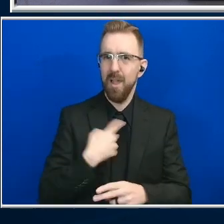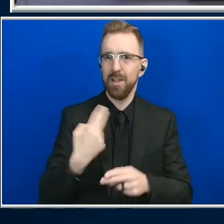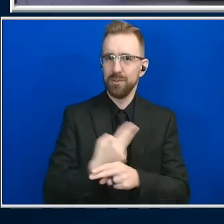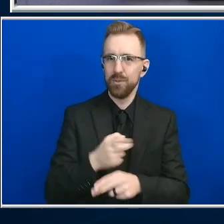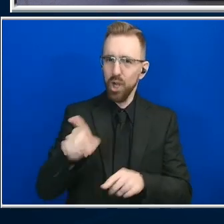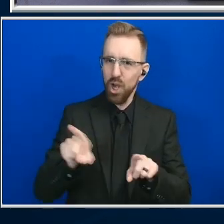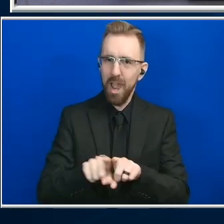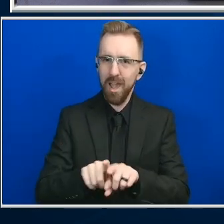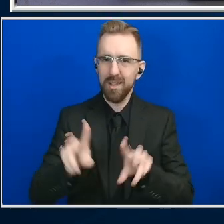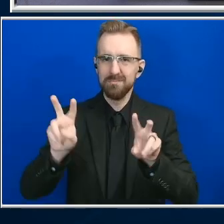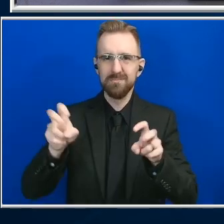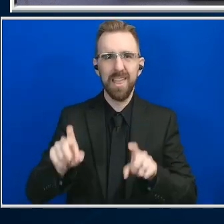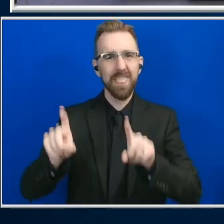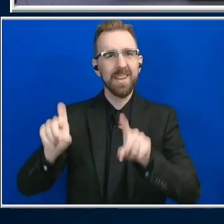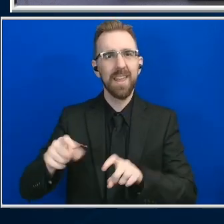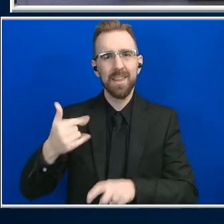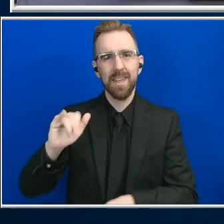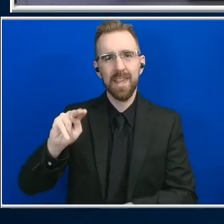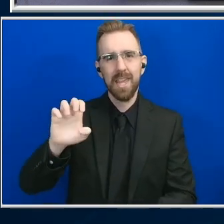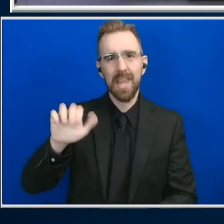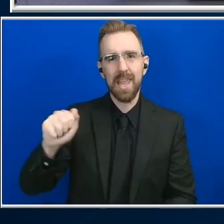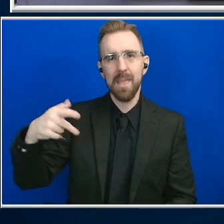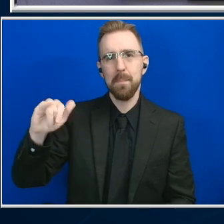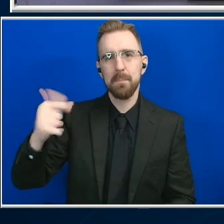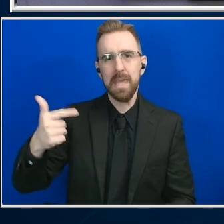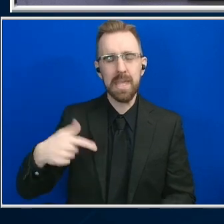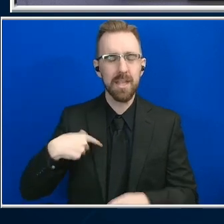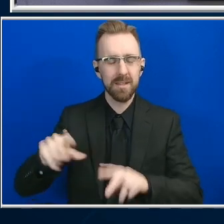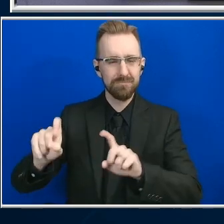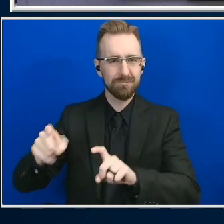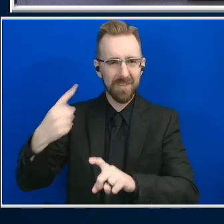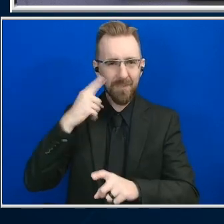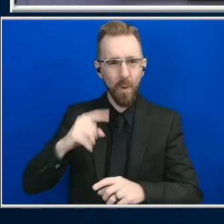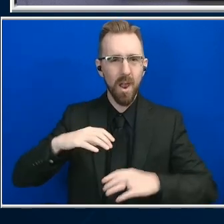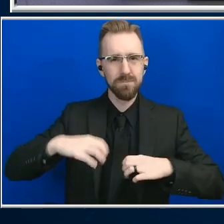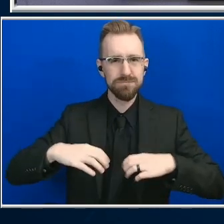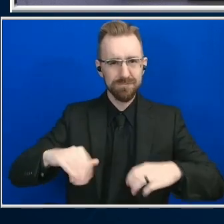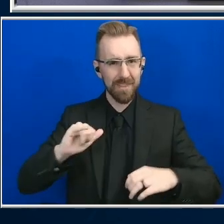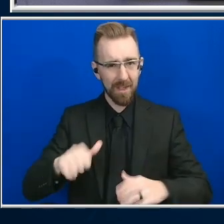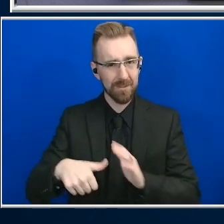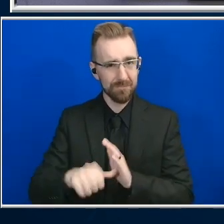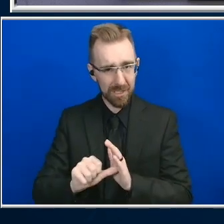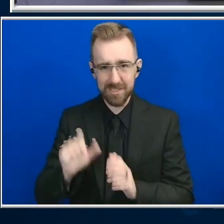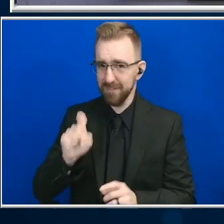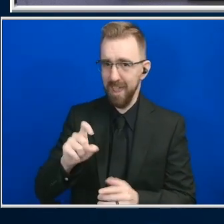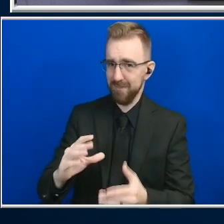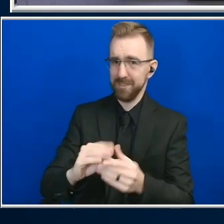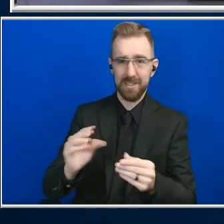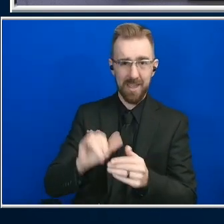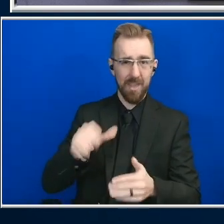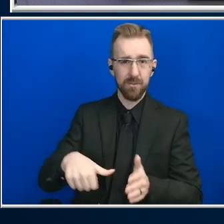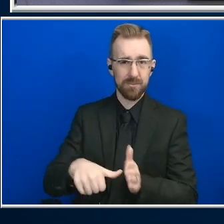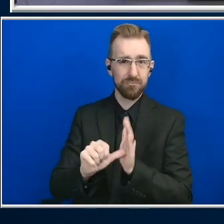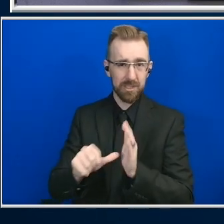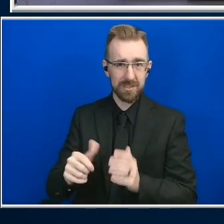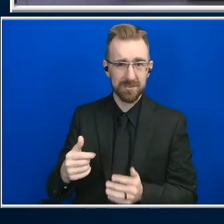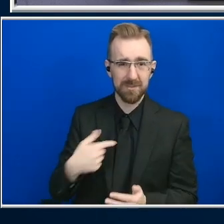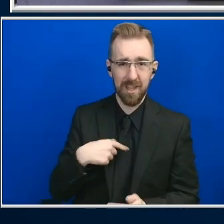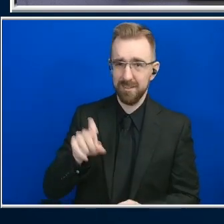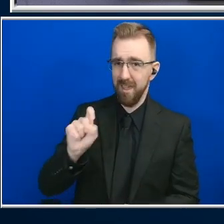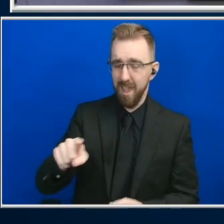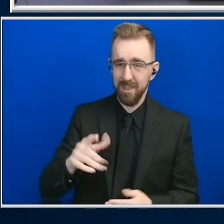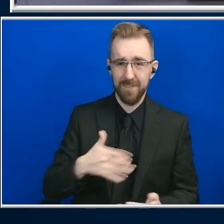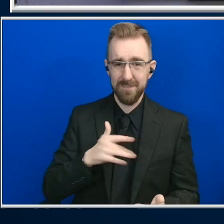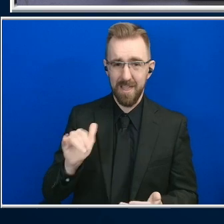subject for the counter pulsation device. That was pretty impressive. I have to say that. I was going to ask her. It just felt like a really